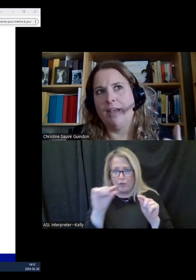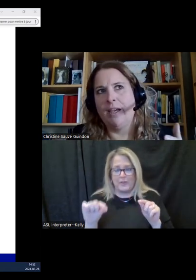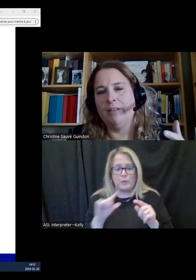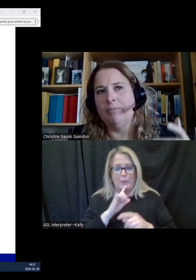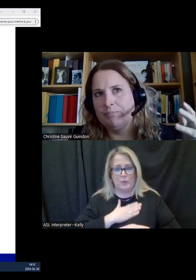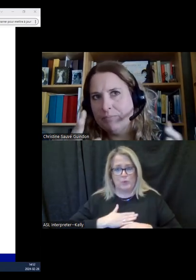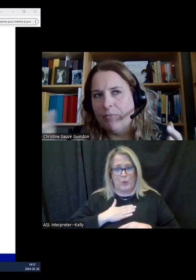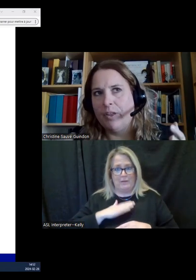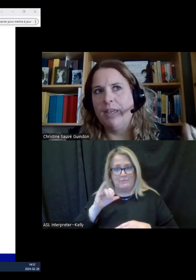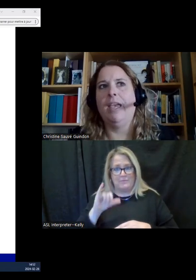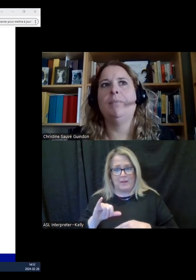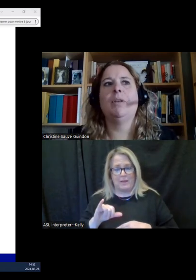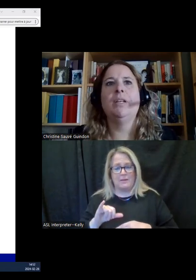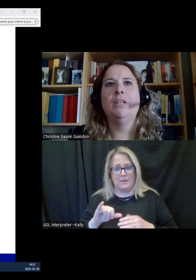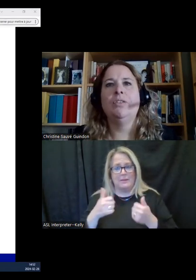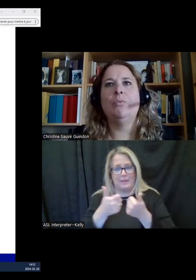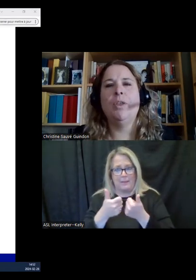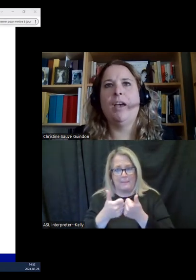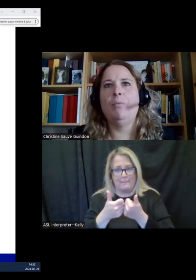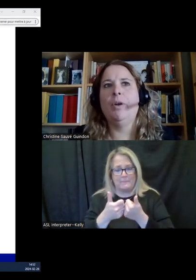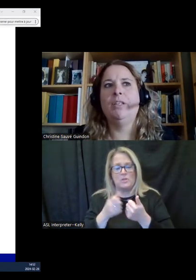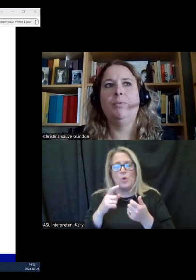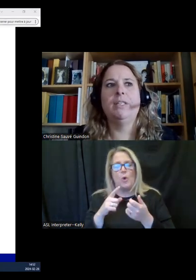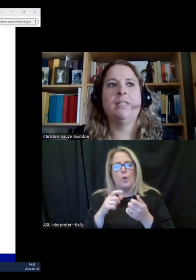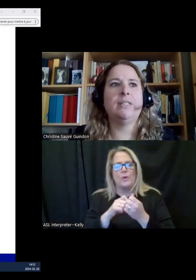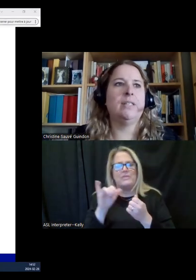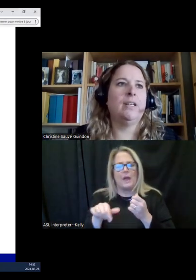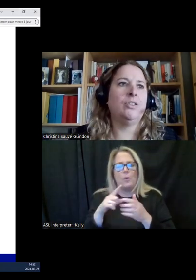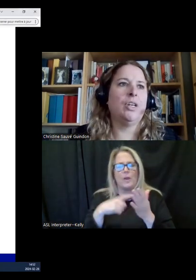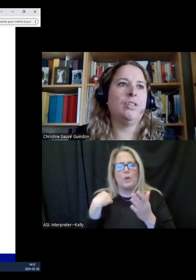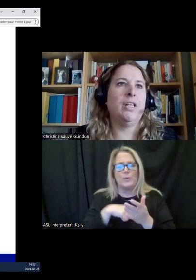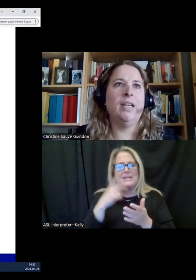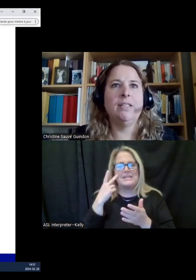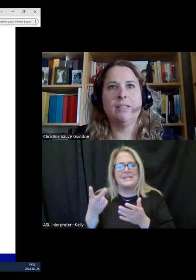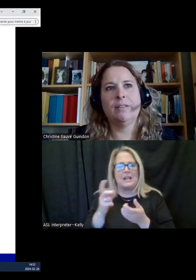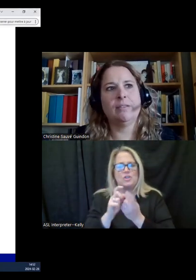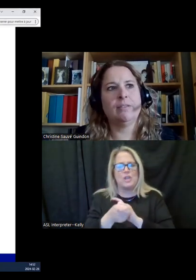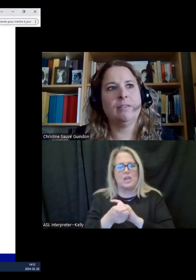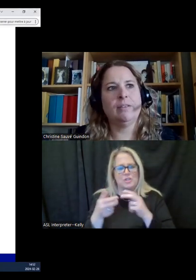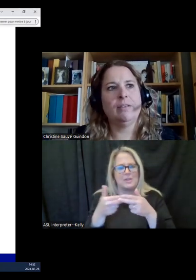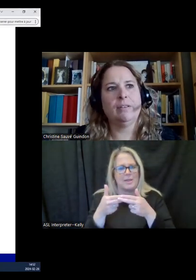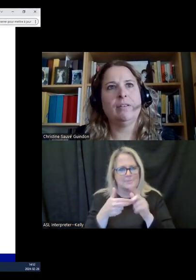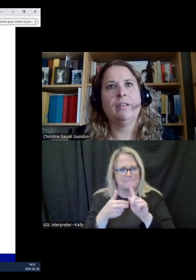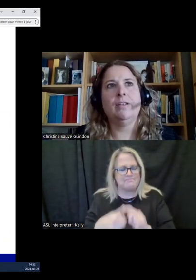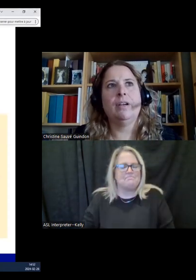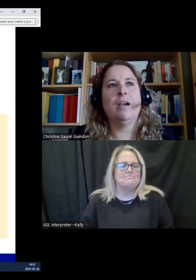enjoying that game. So with that, what did we see? I'll change slides.